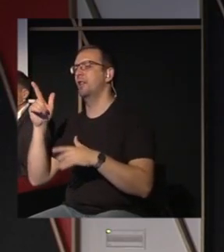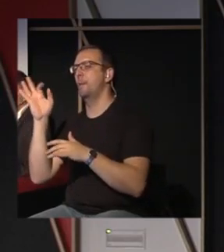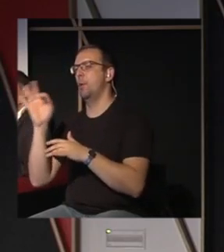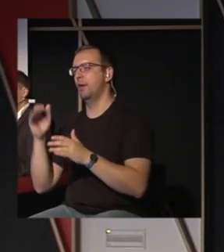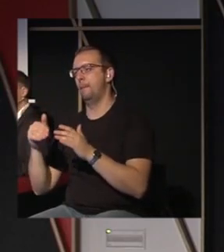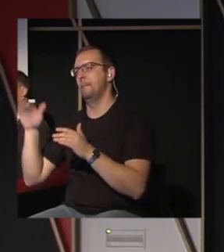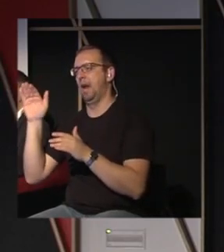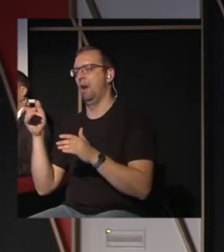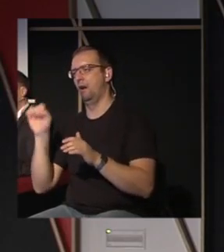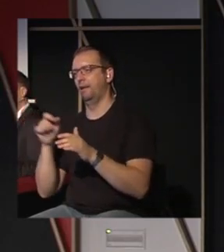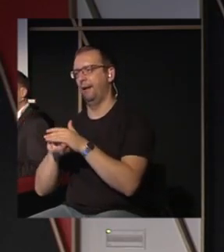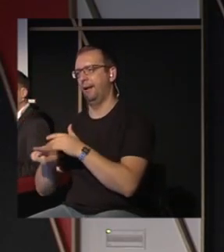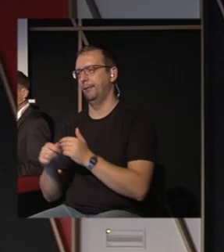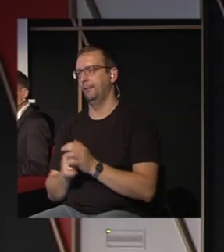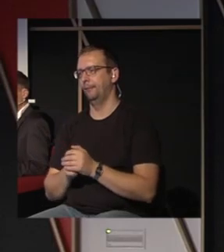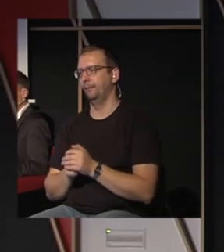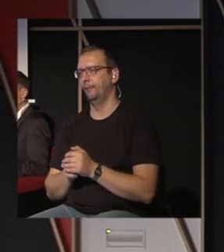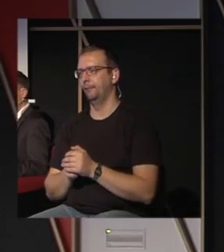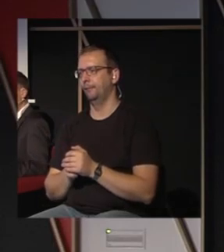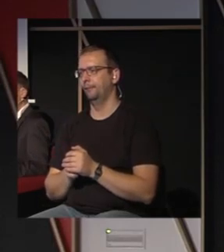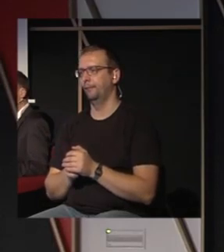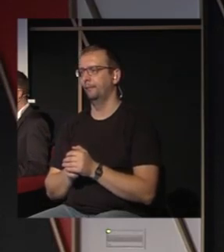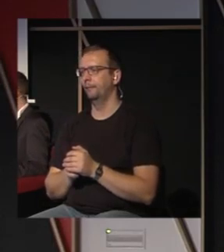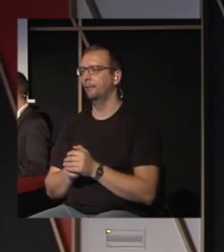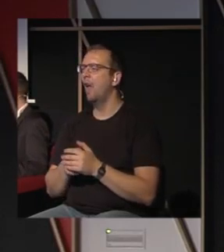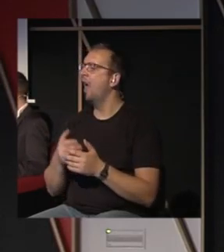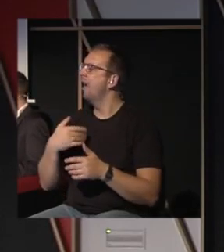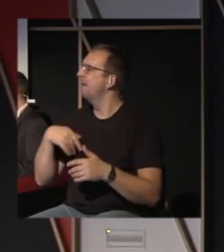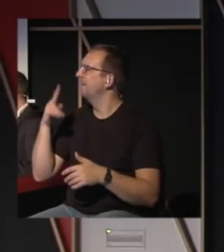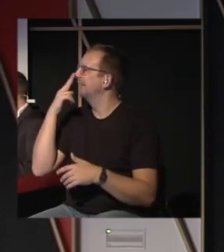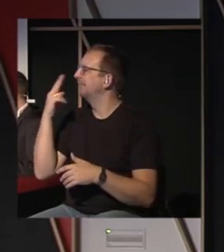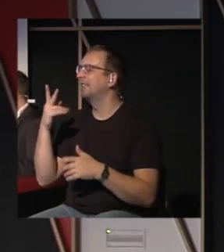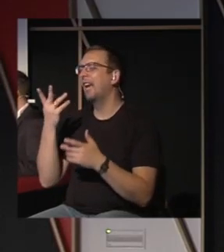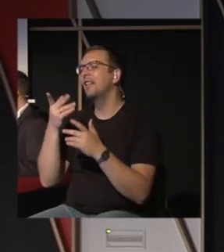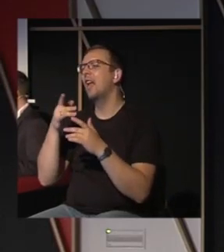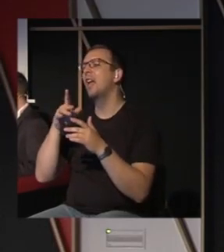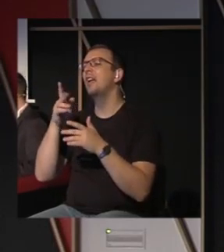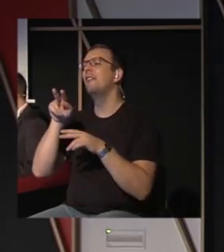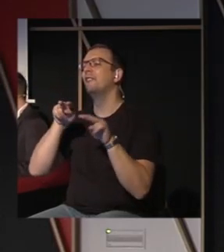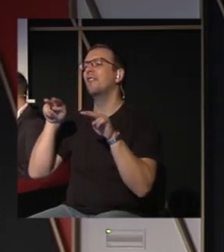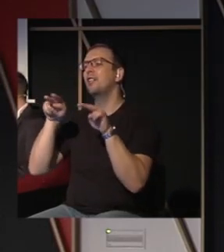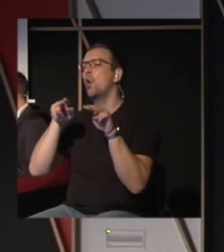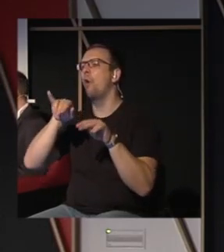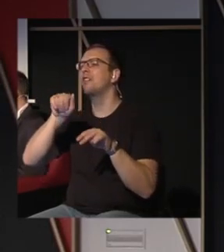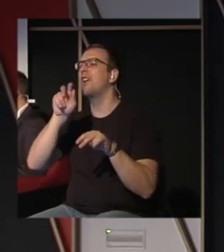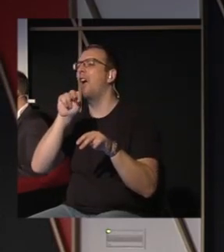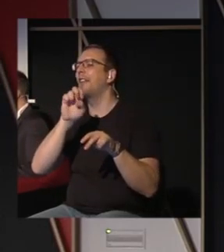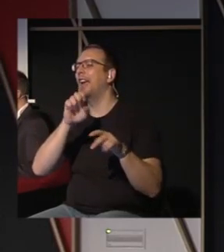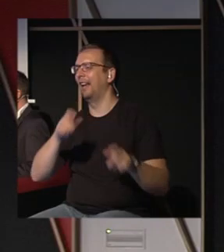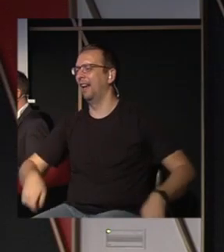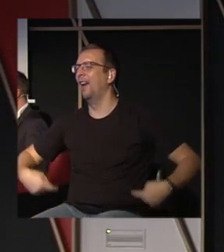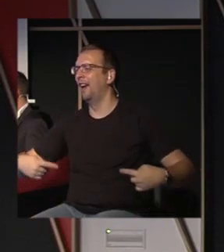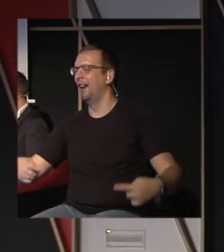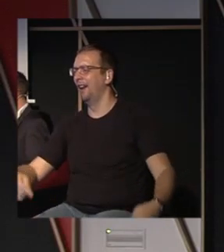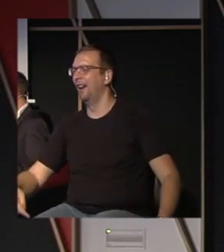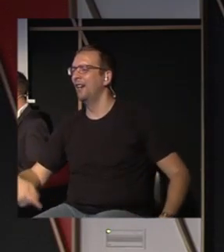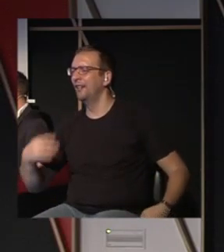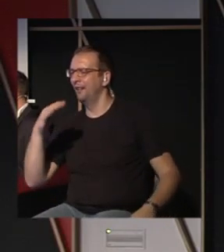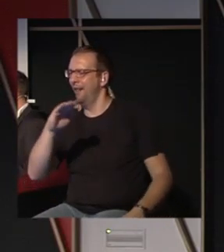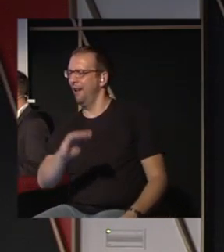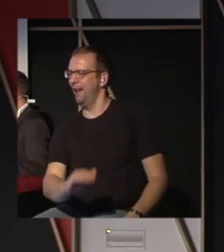in Macedonia and the impact this video can have. What about you with your media background as well and communications